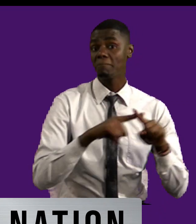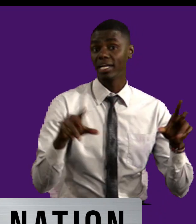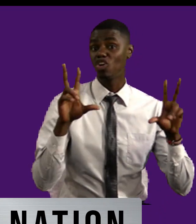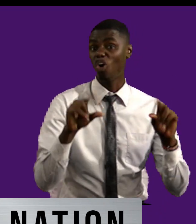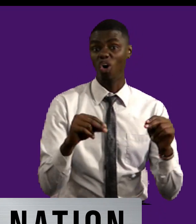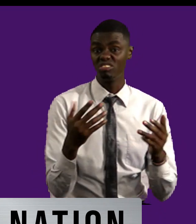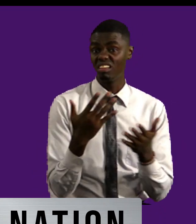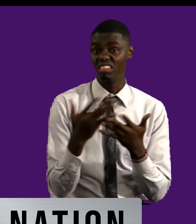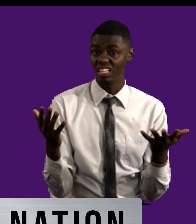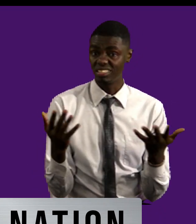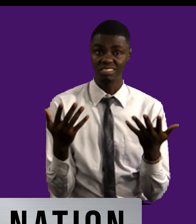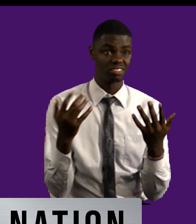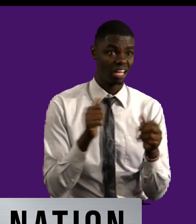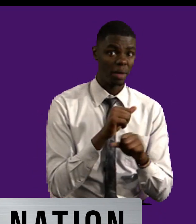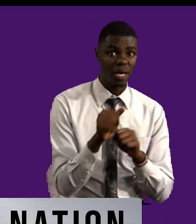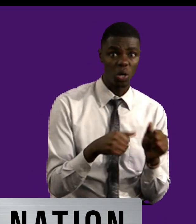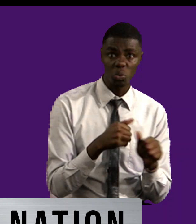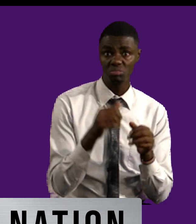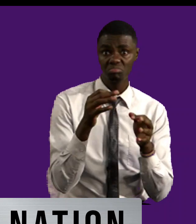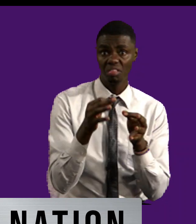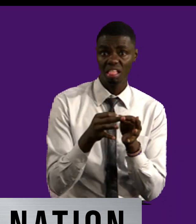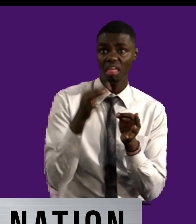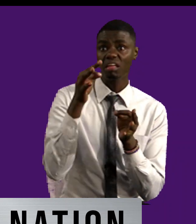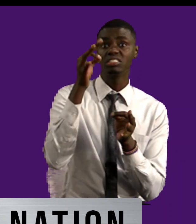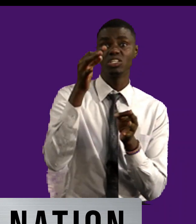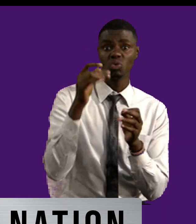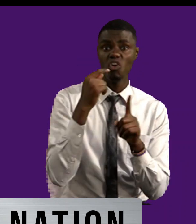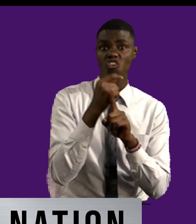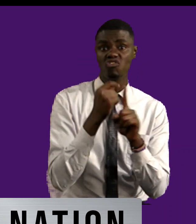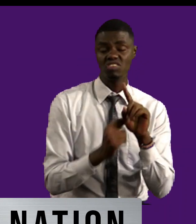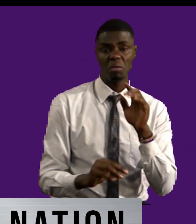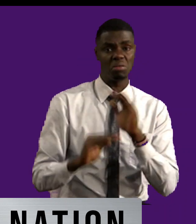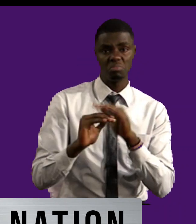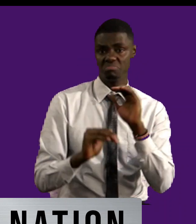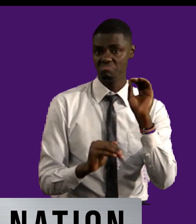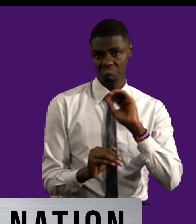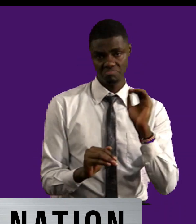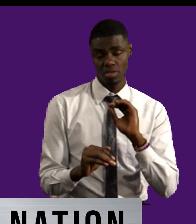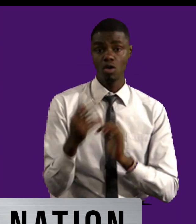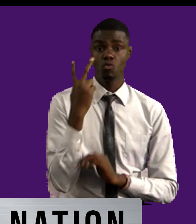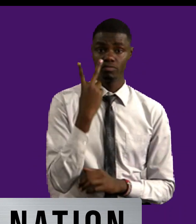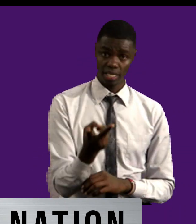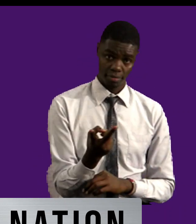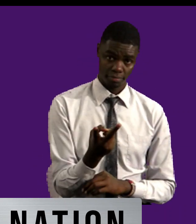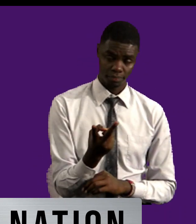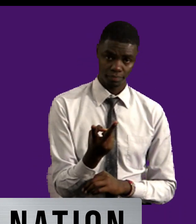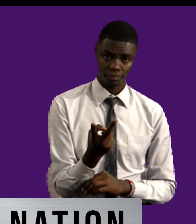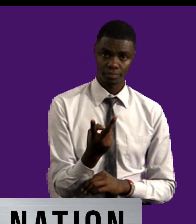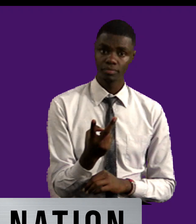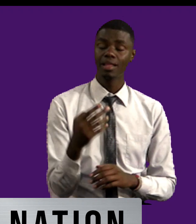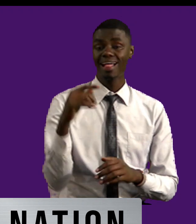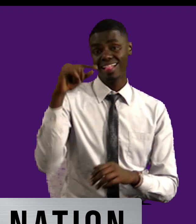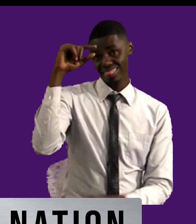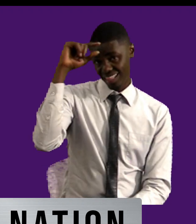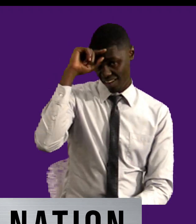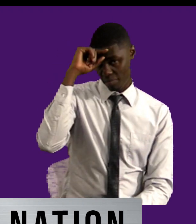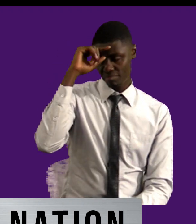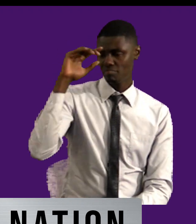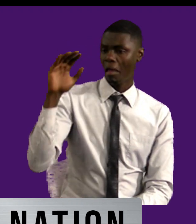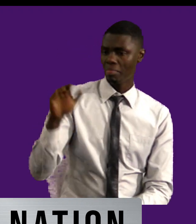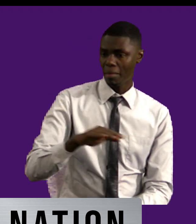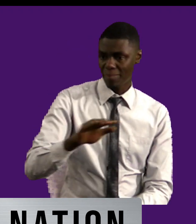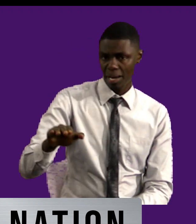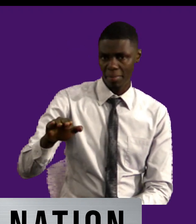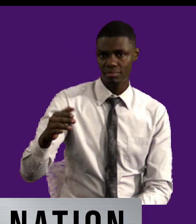not things to do with extension of term limits. We have seen that the state and the